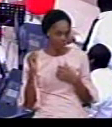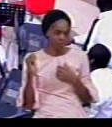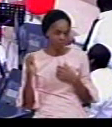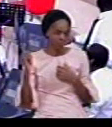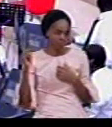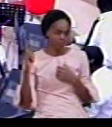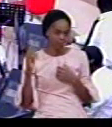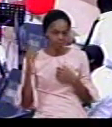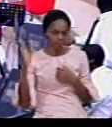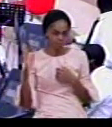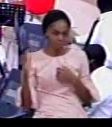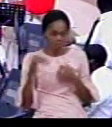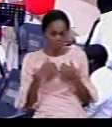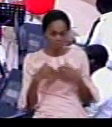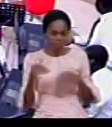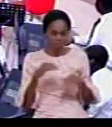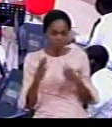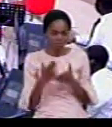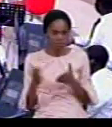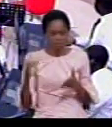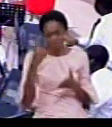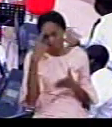Good for you. Come and testify.